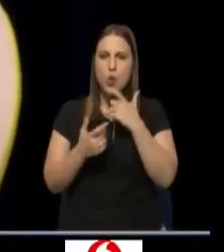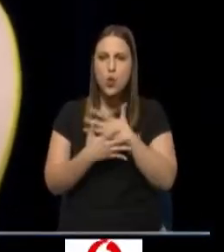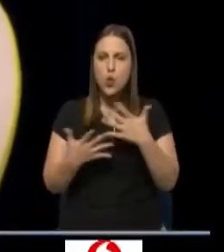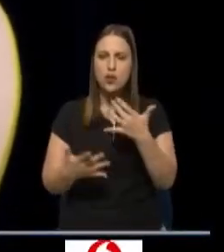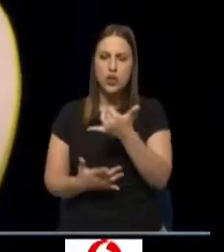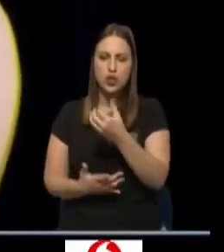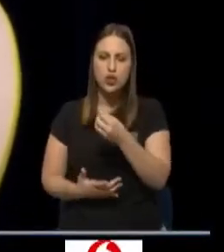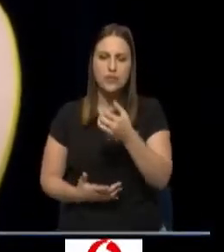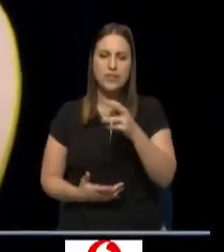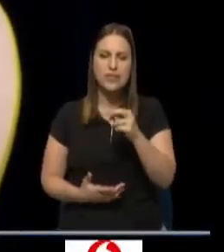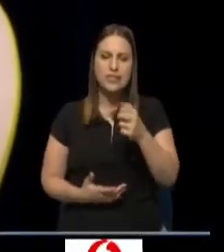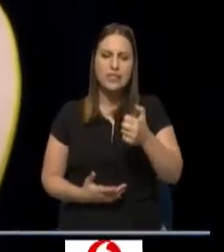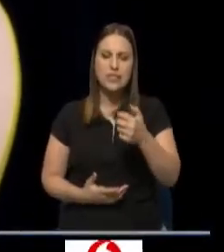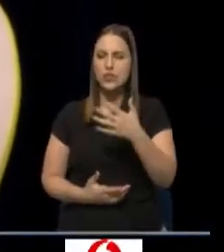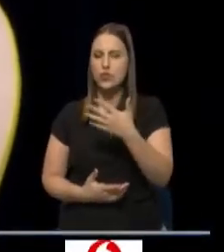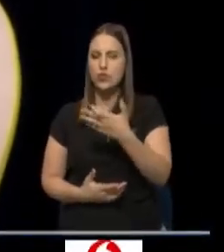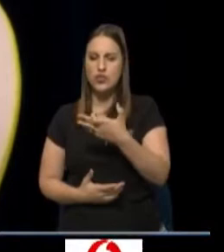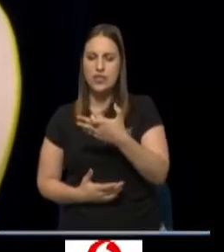on the Portuguese